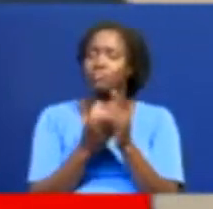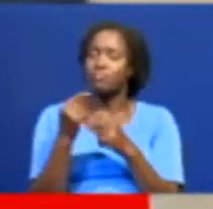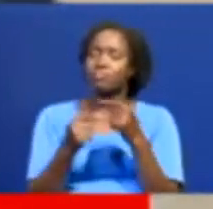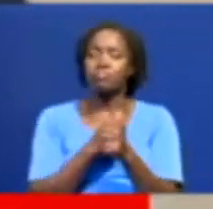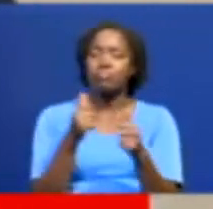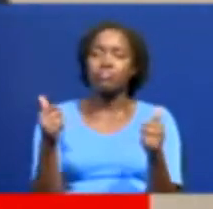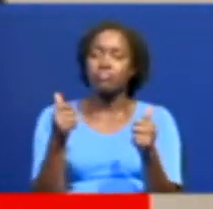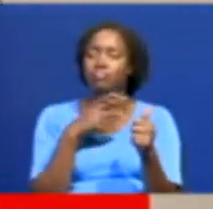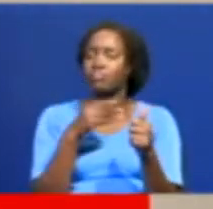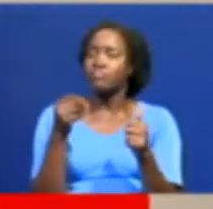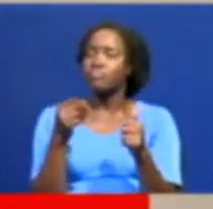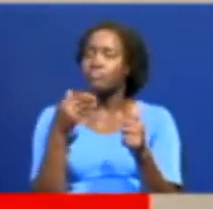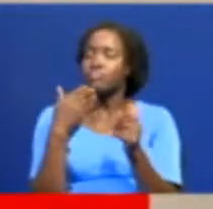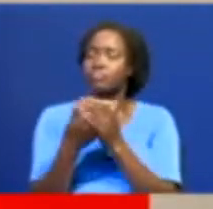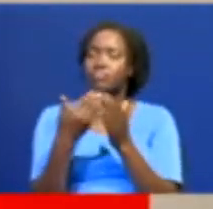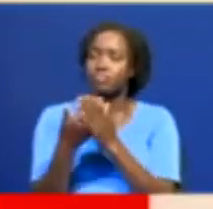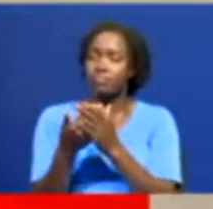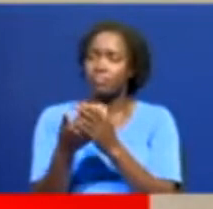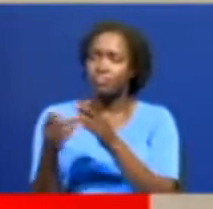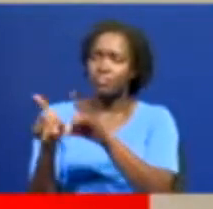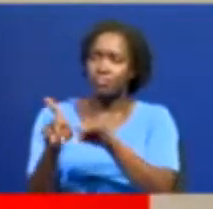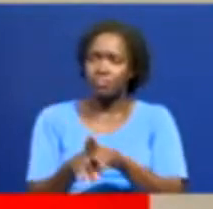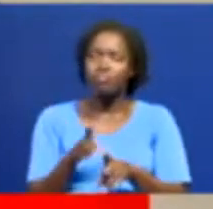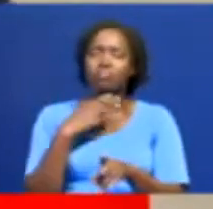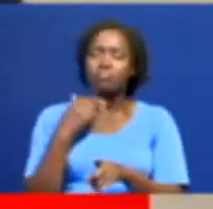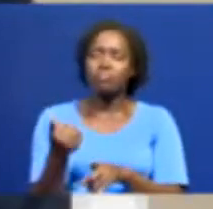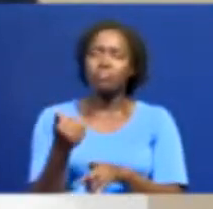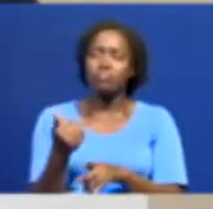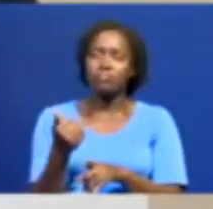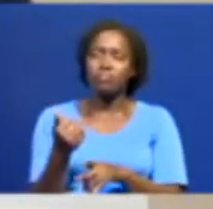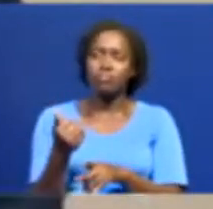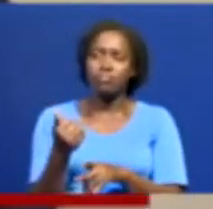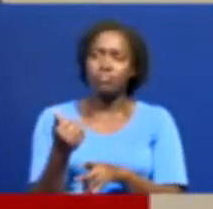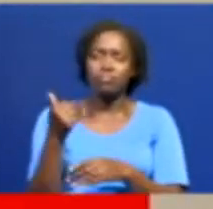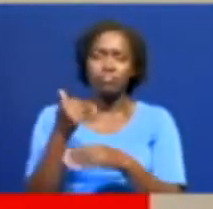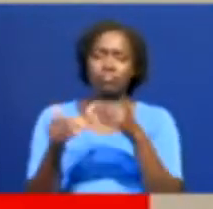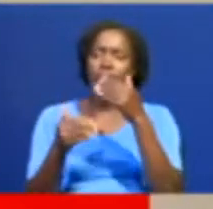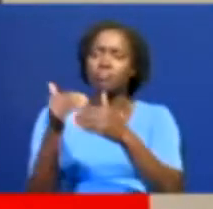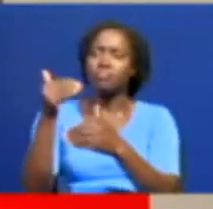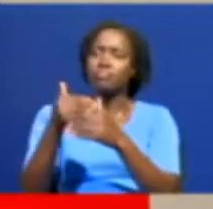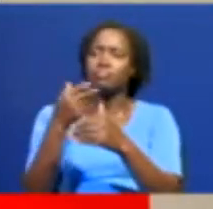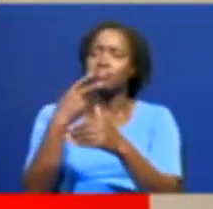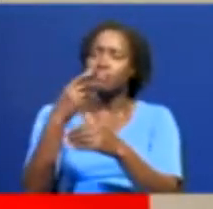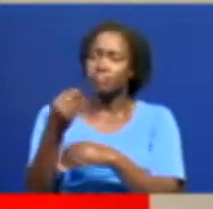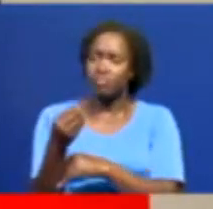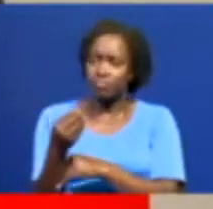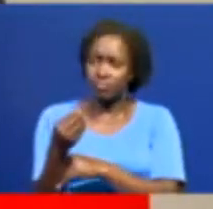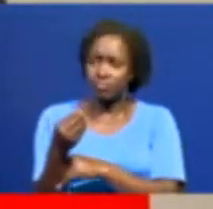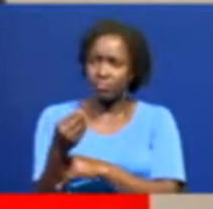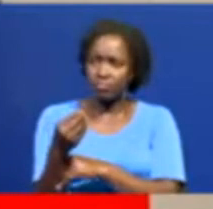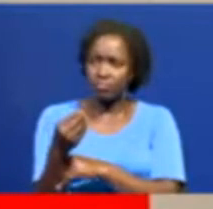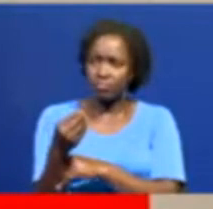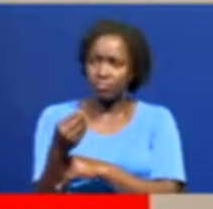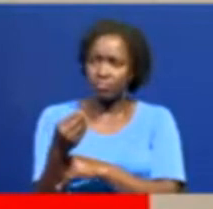well, and we also want to build 200